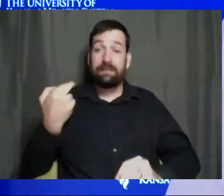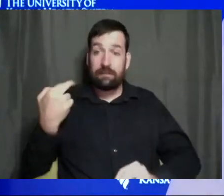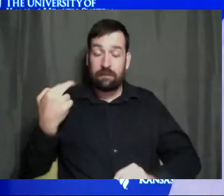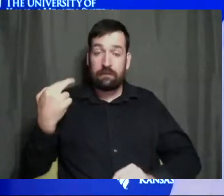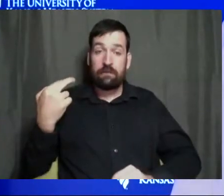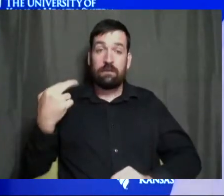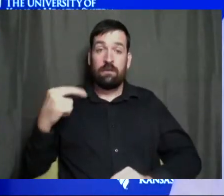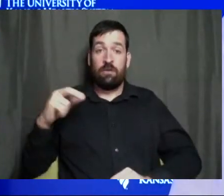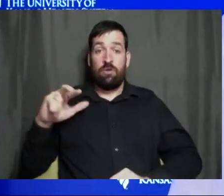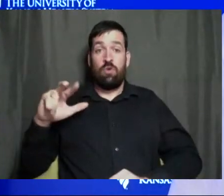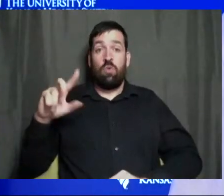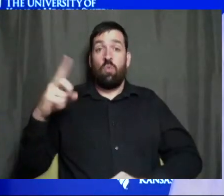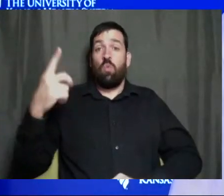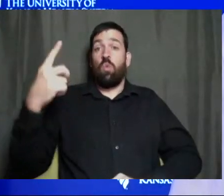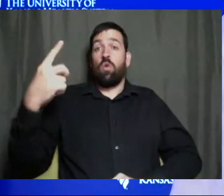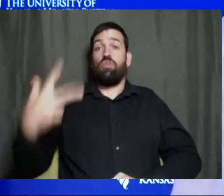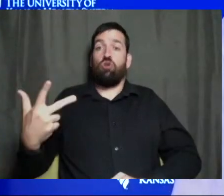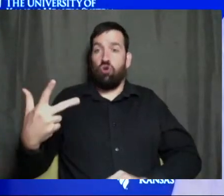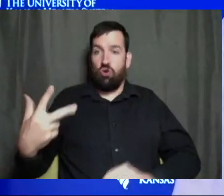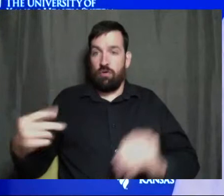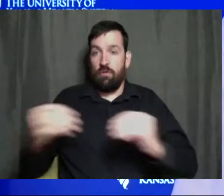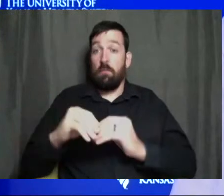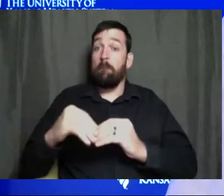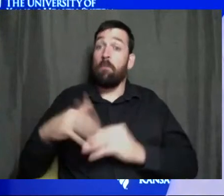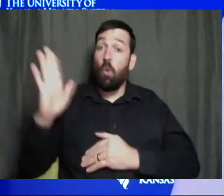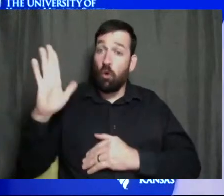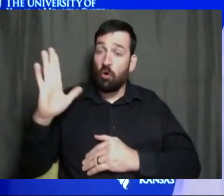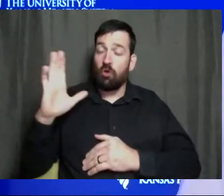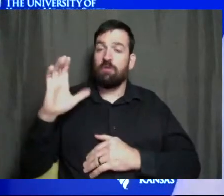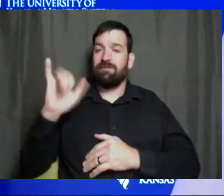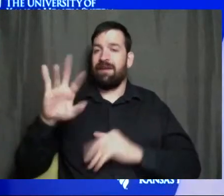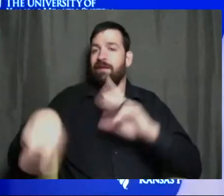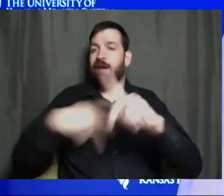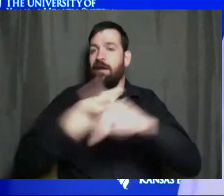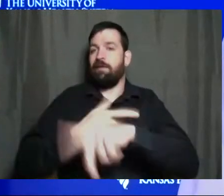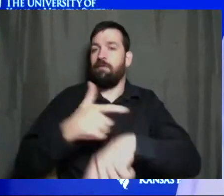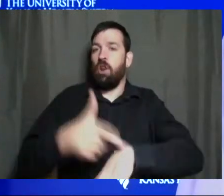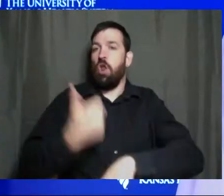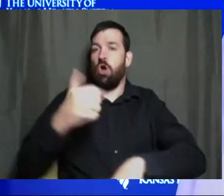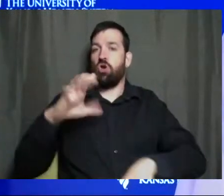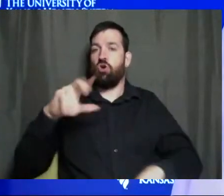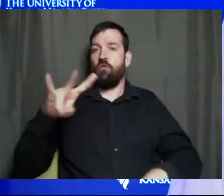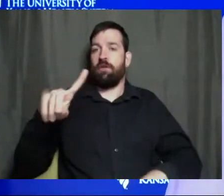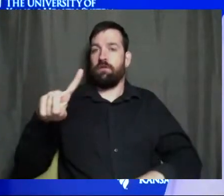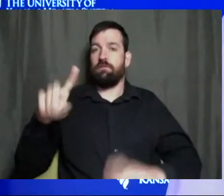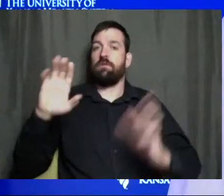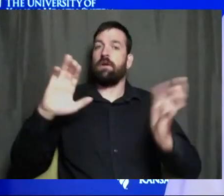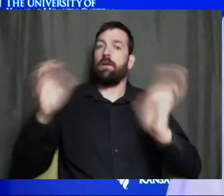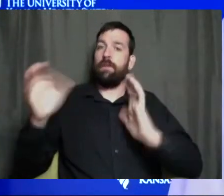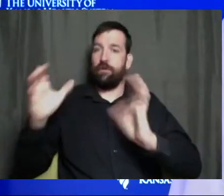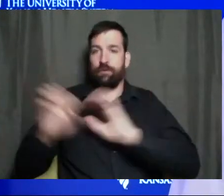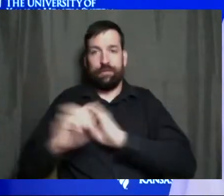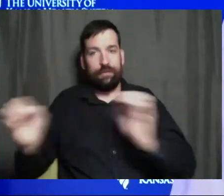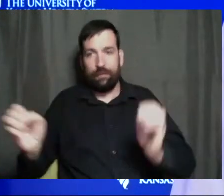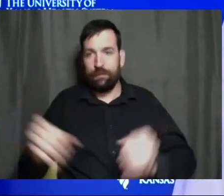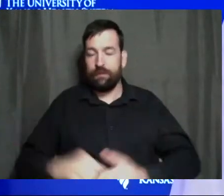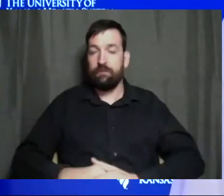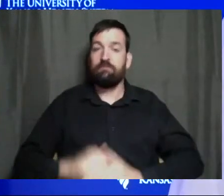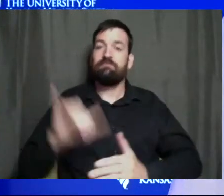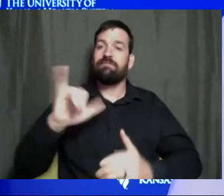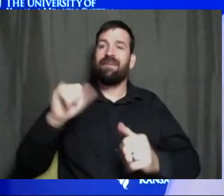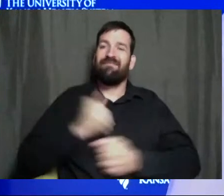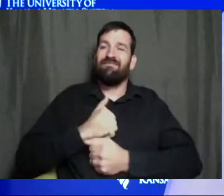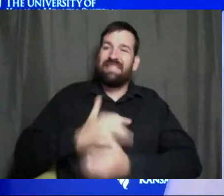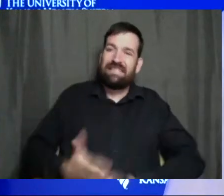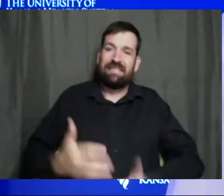more chance of having that type of long COVID compared to kids who don't have COVID. Things like fatigue, shortness of breath,